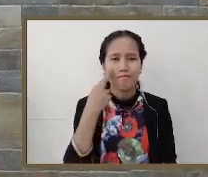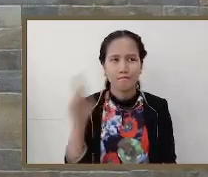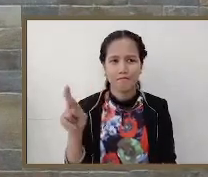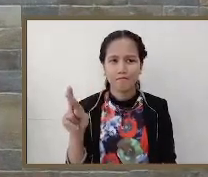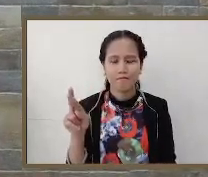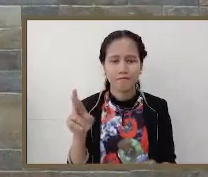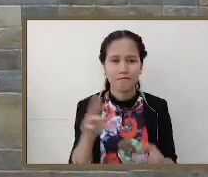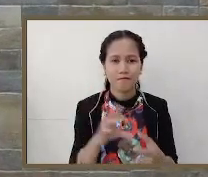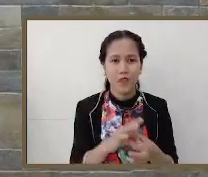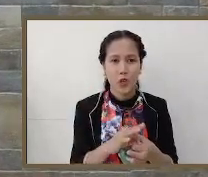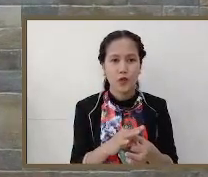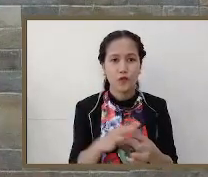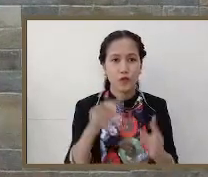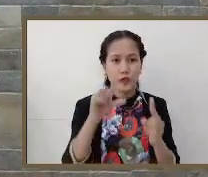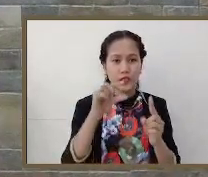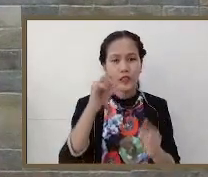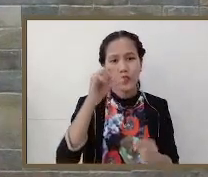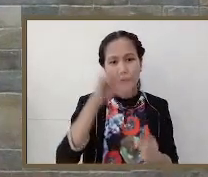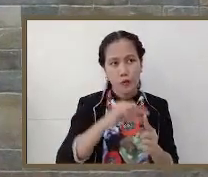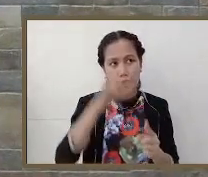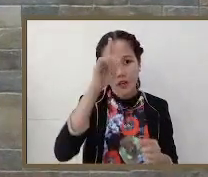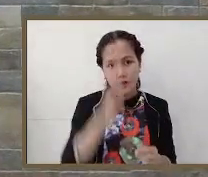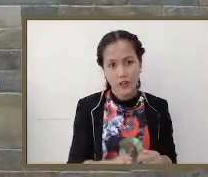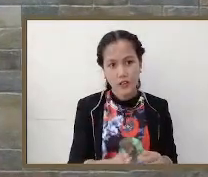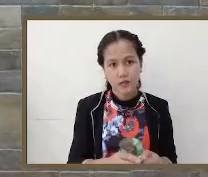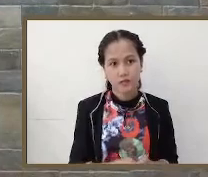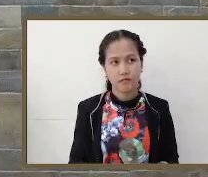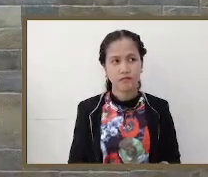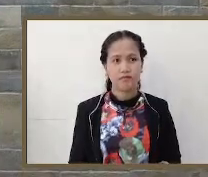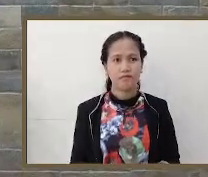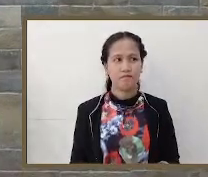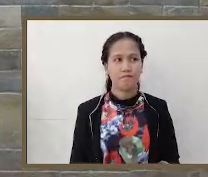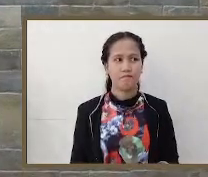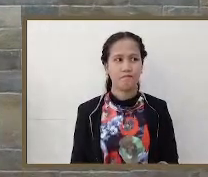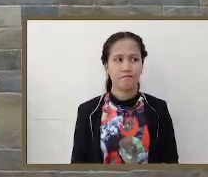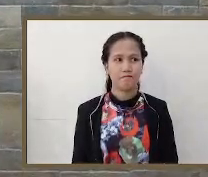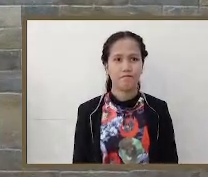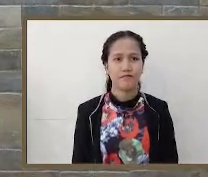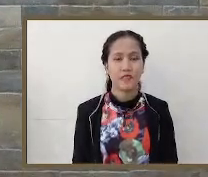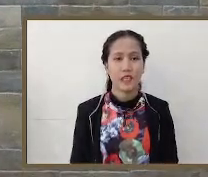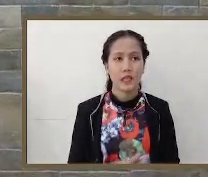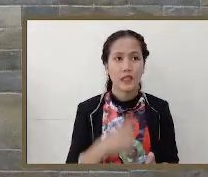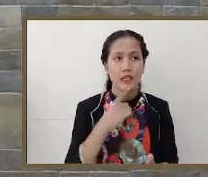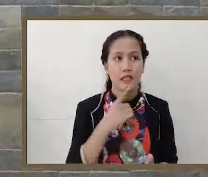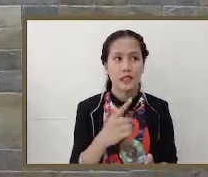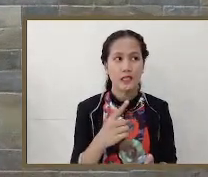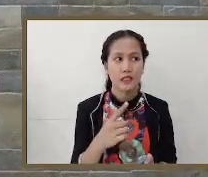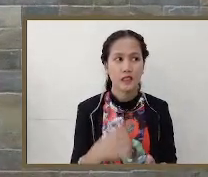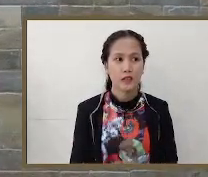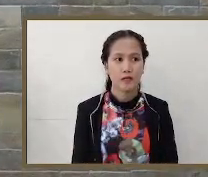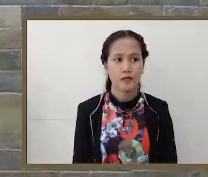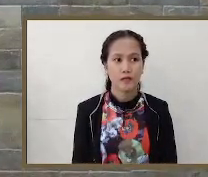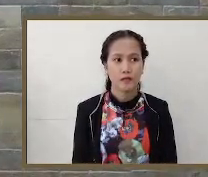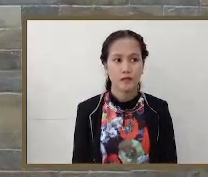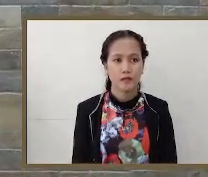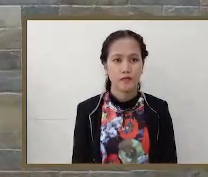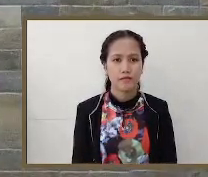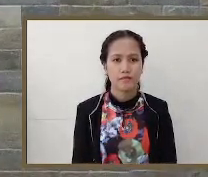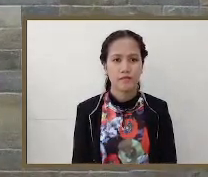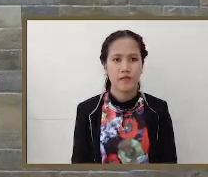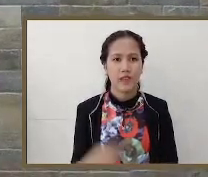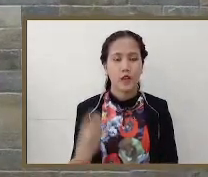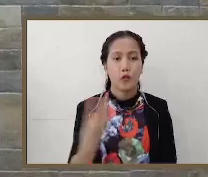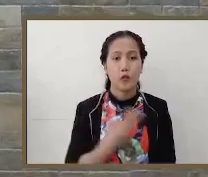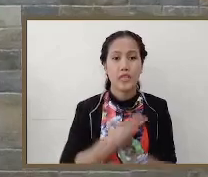a blessed recipient? Dahil sabi sa verse number 7, I will change their glory into shame. And